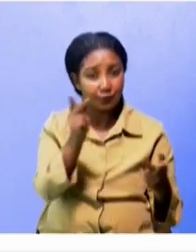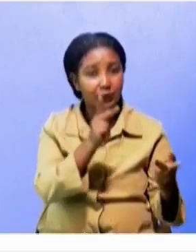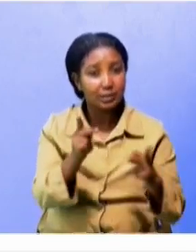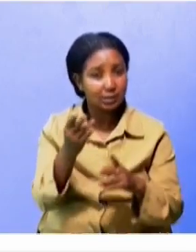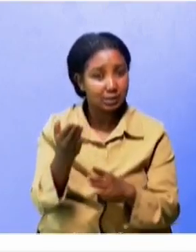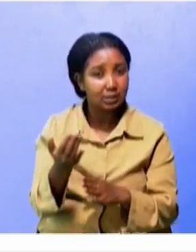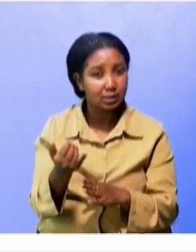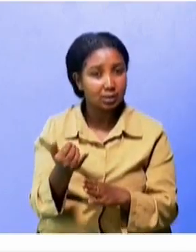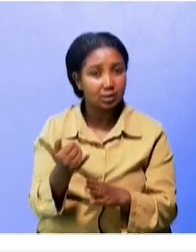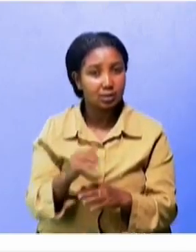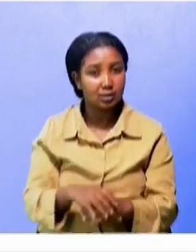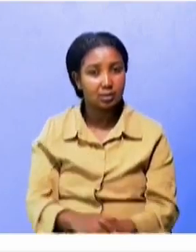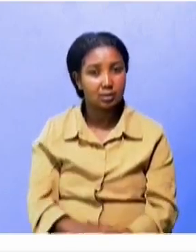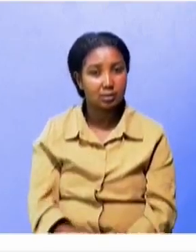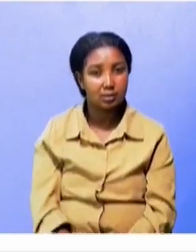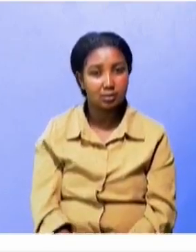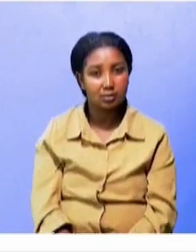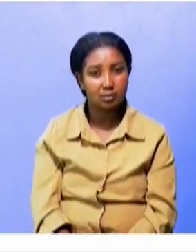visited